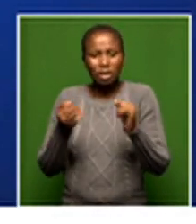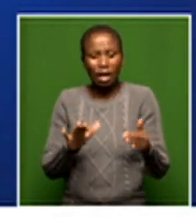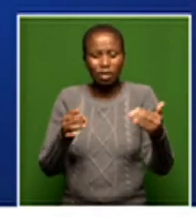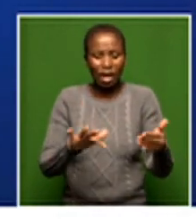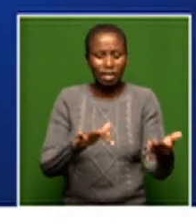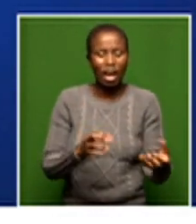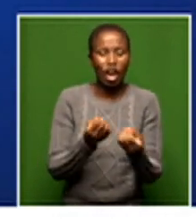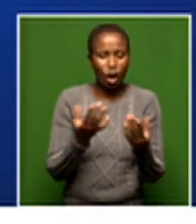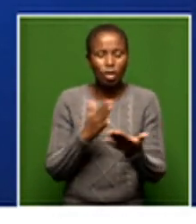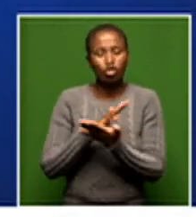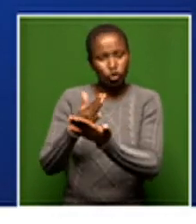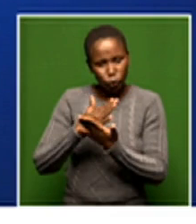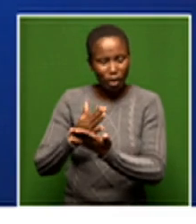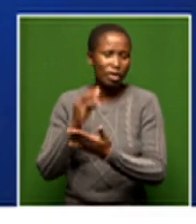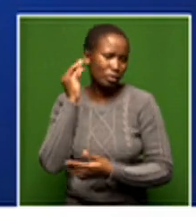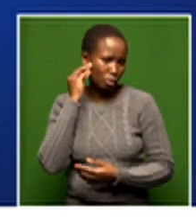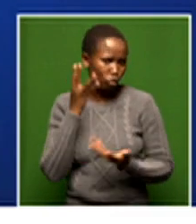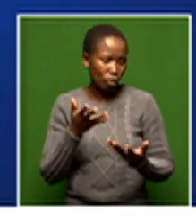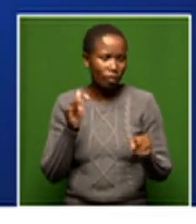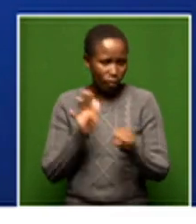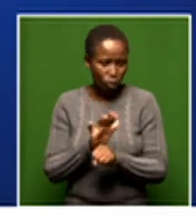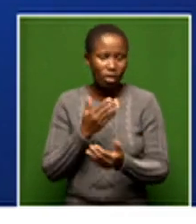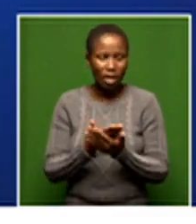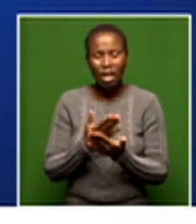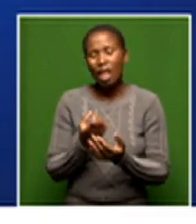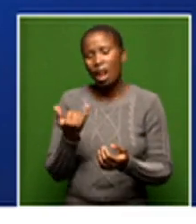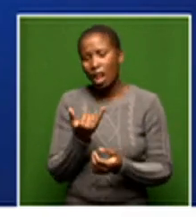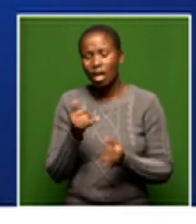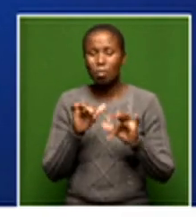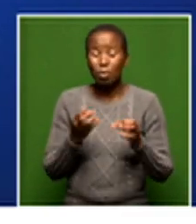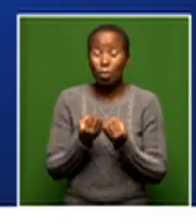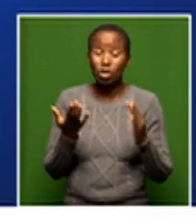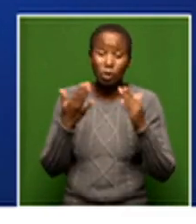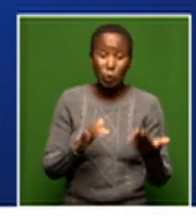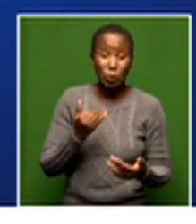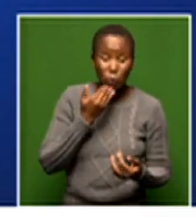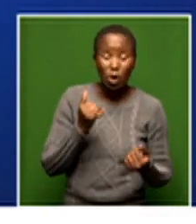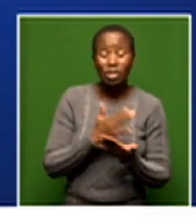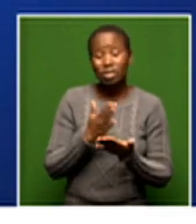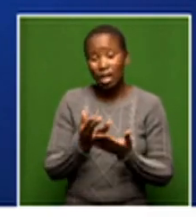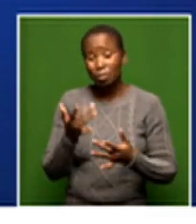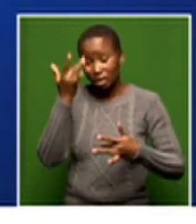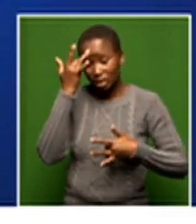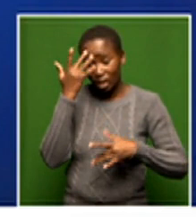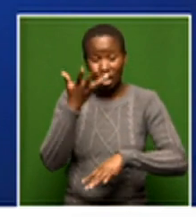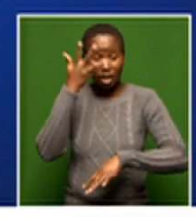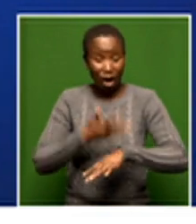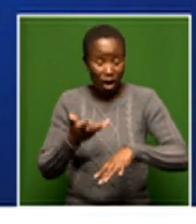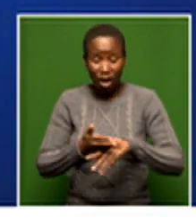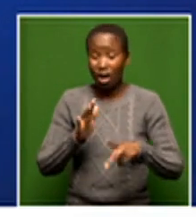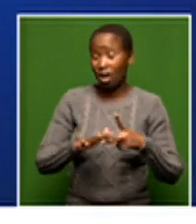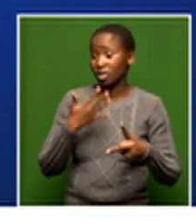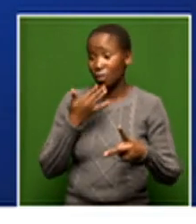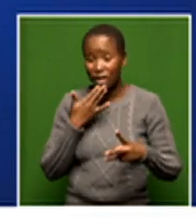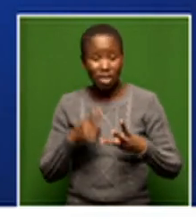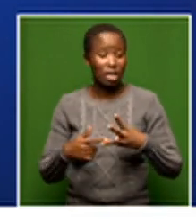are those with comorbidities, with hypertension, diabetes, many who are undiagnosed, and many with chronic diseases like cancer and so